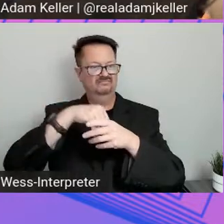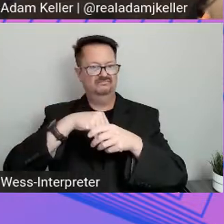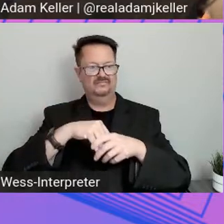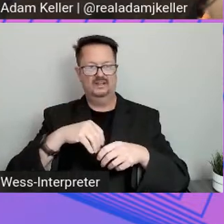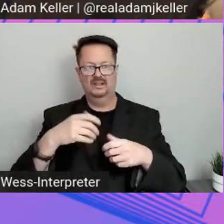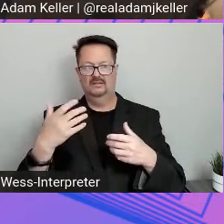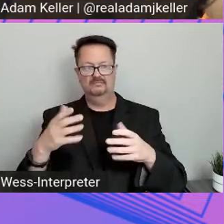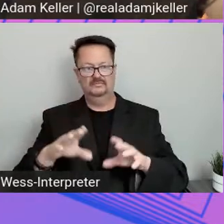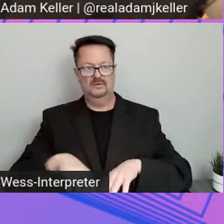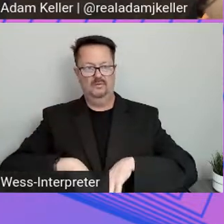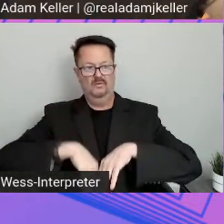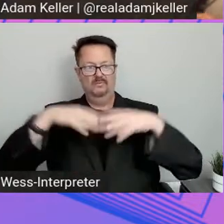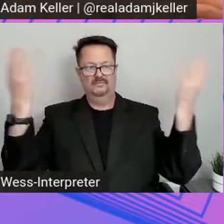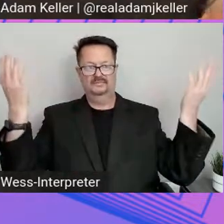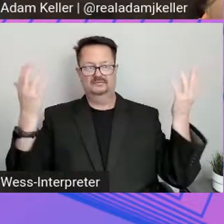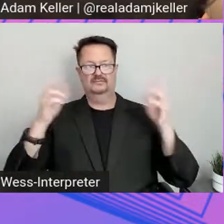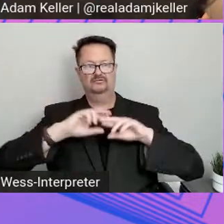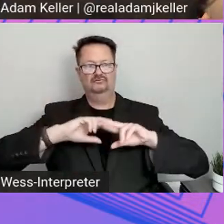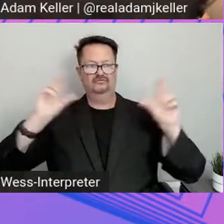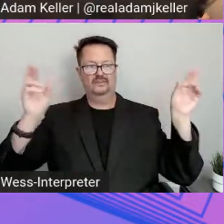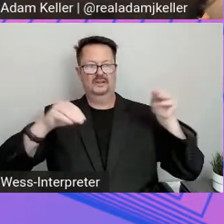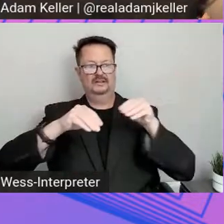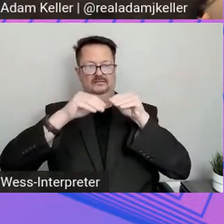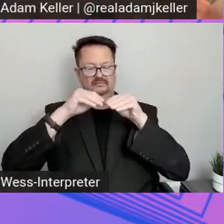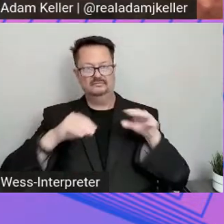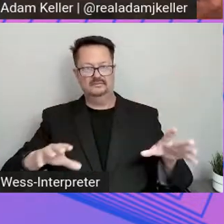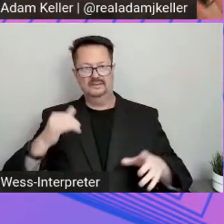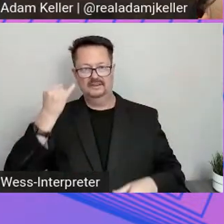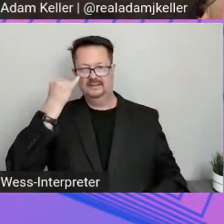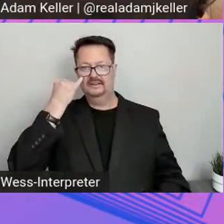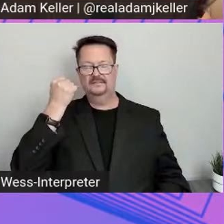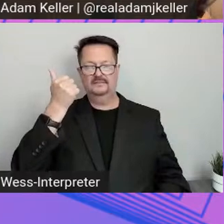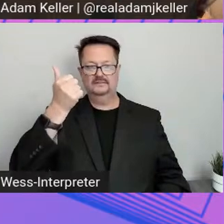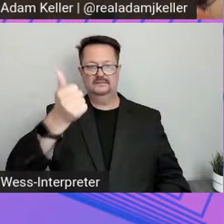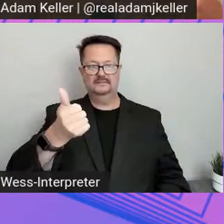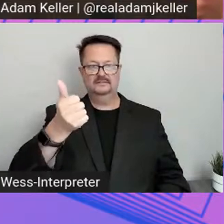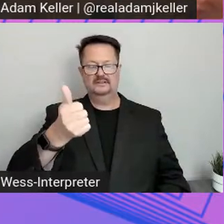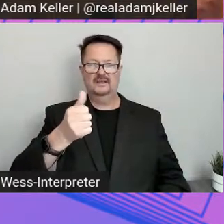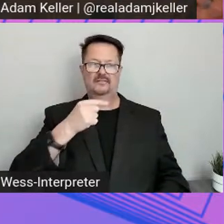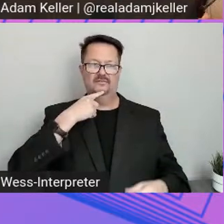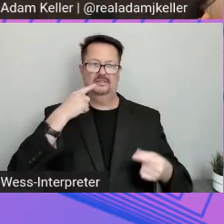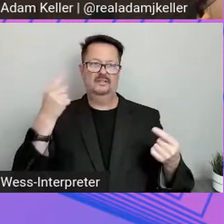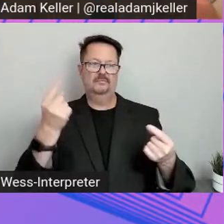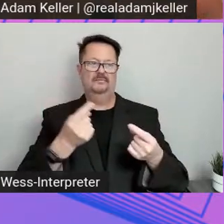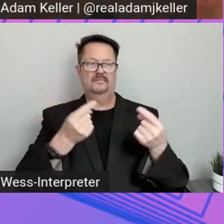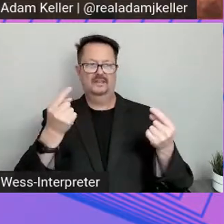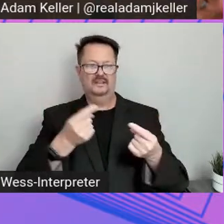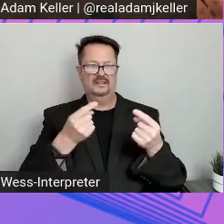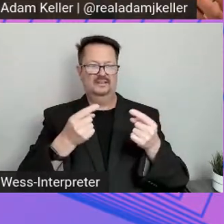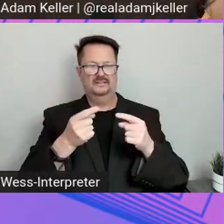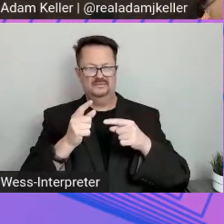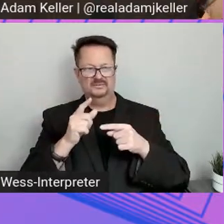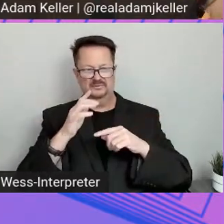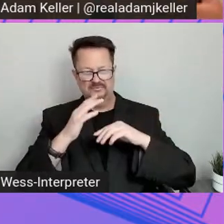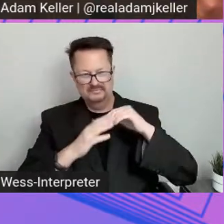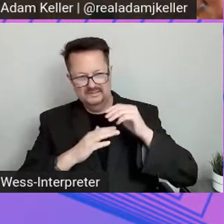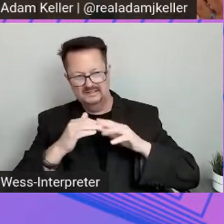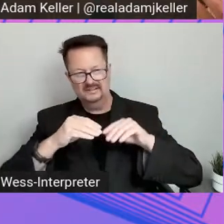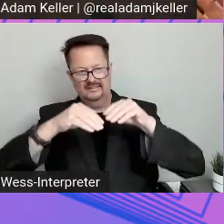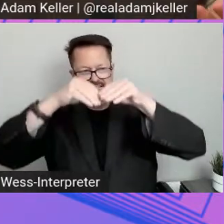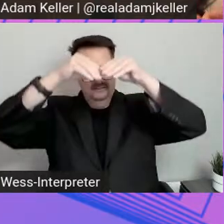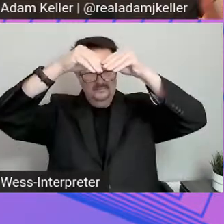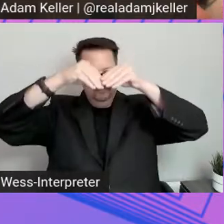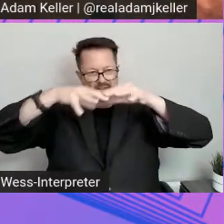build CICD pipelines, which if you've ever done this on your own, it can be a pain to have to build these pipelines and deploy them